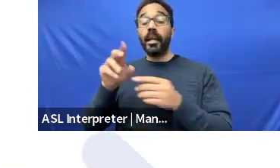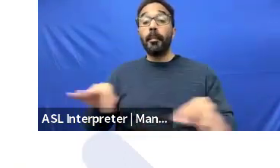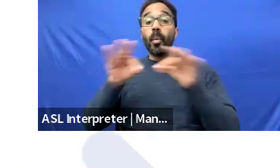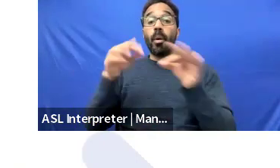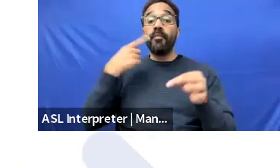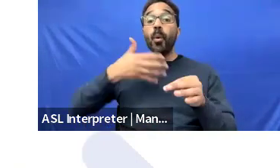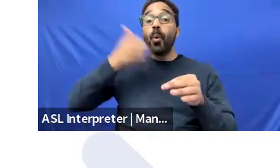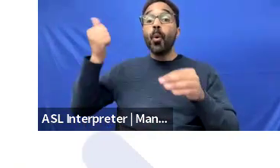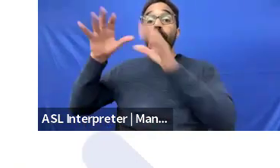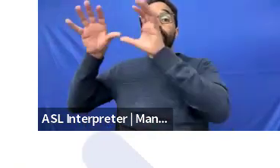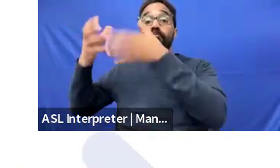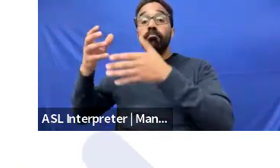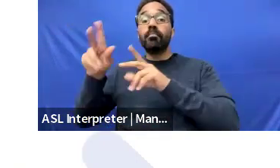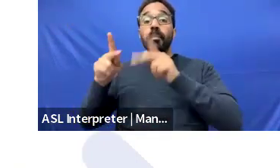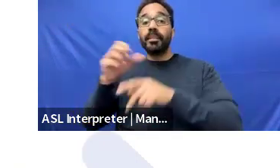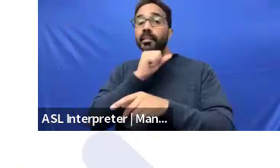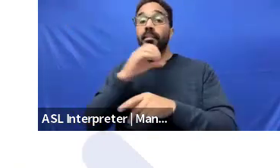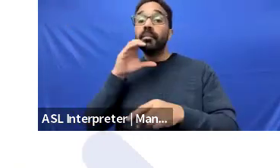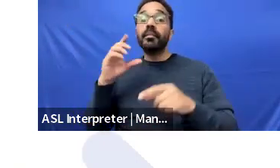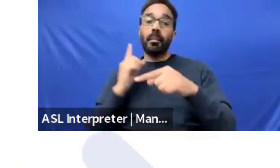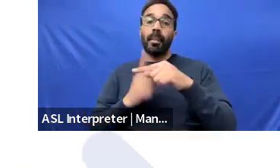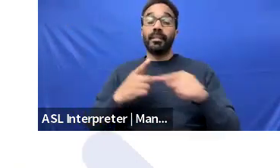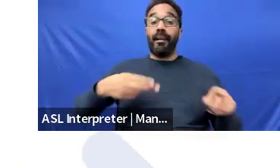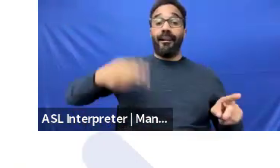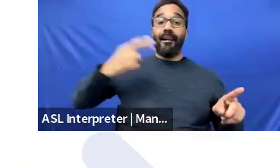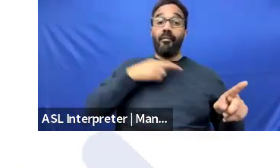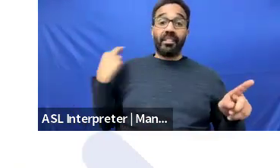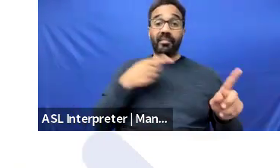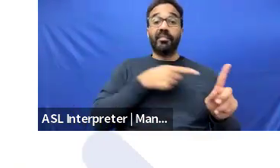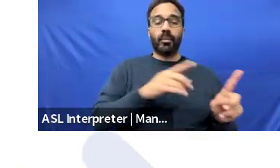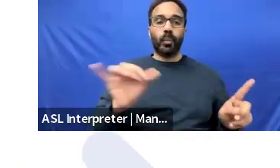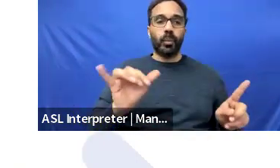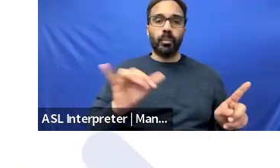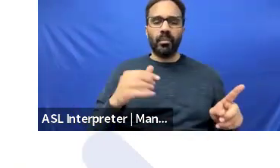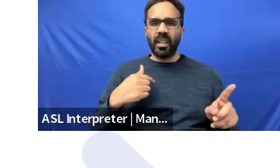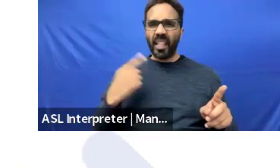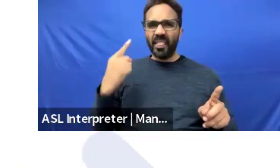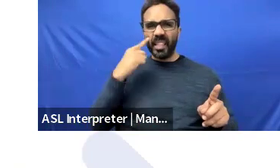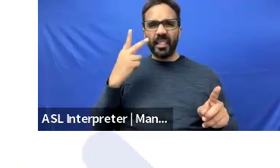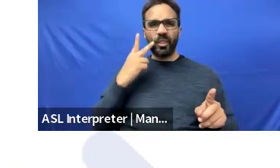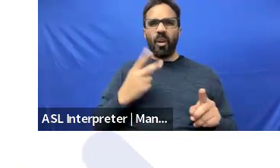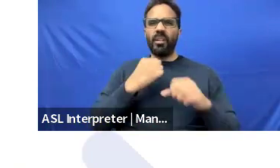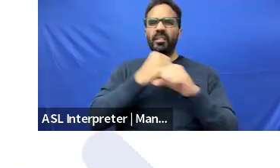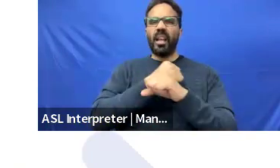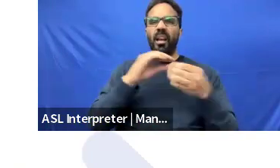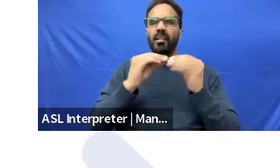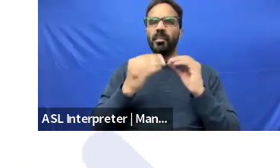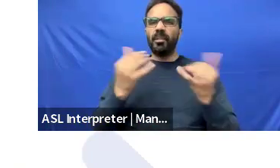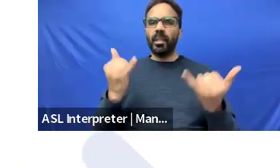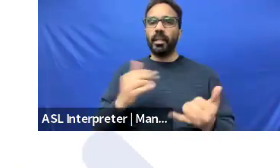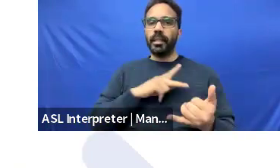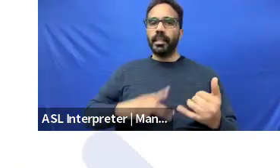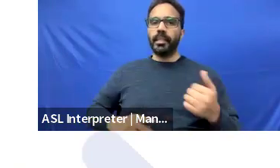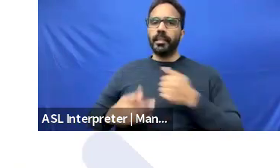risk populations. And I think I saw a stat today, and I don't have the number, but in King County, we